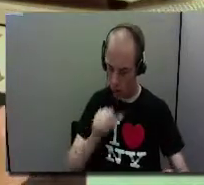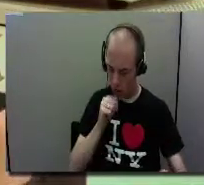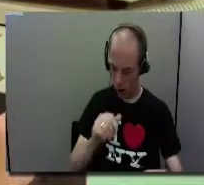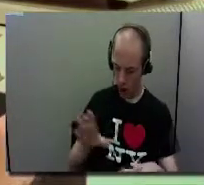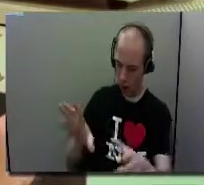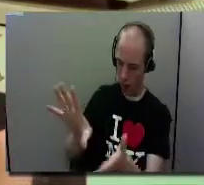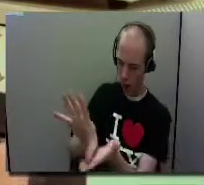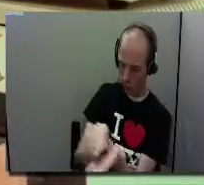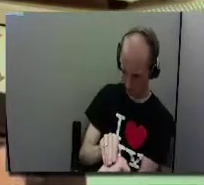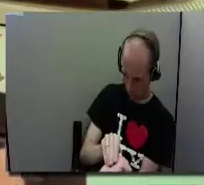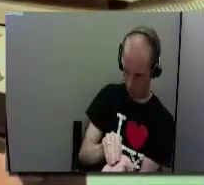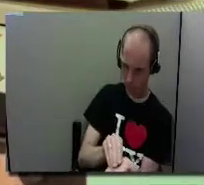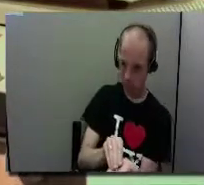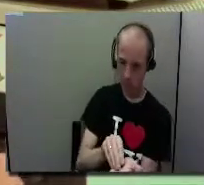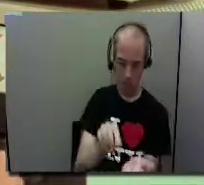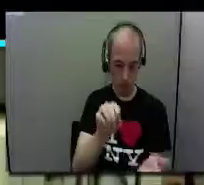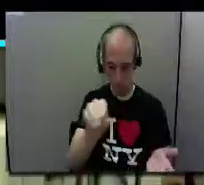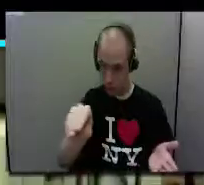in? Shut it.